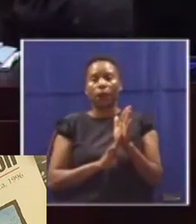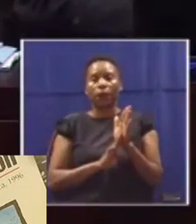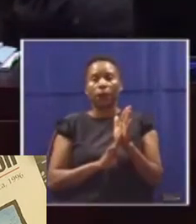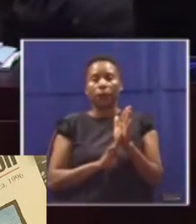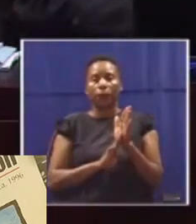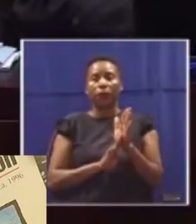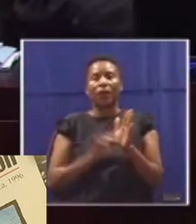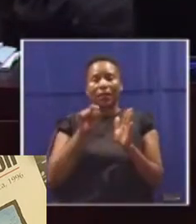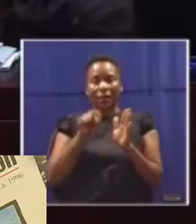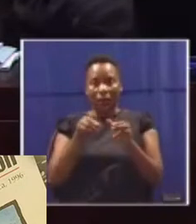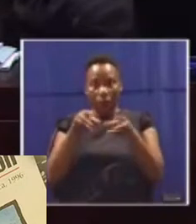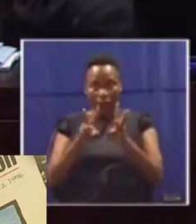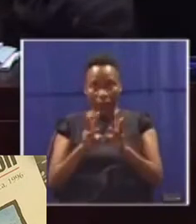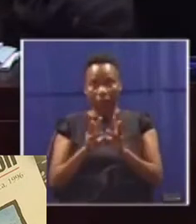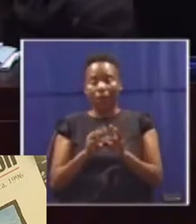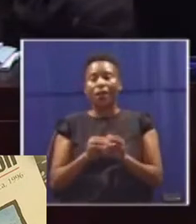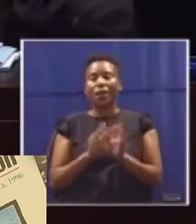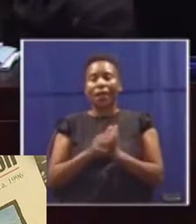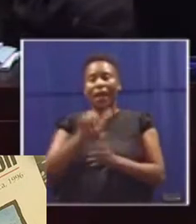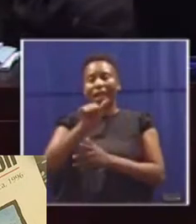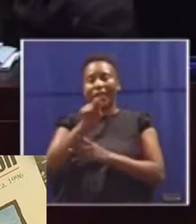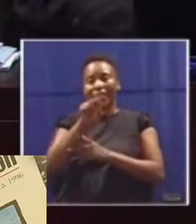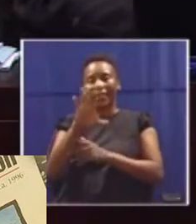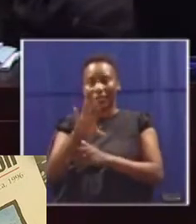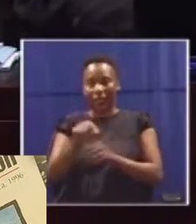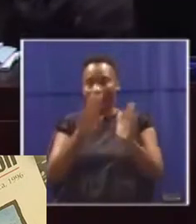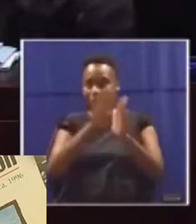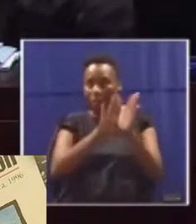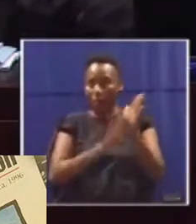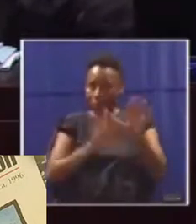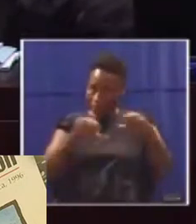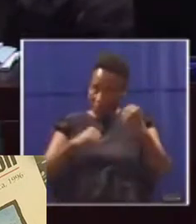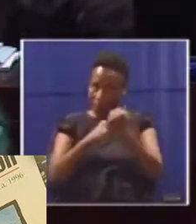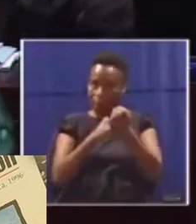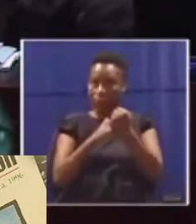In that note, the ANC support the bill. Thank you.